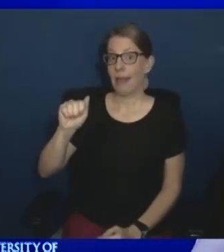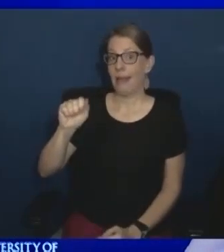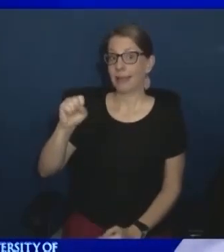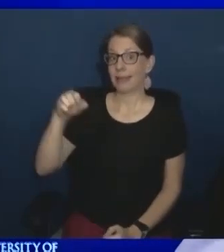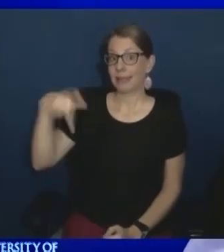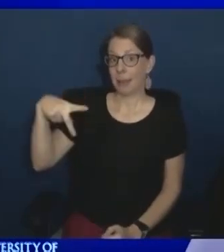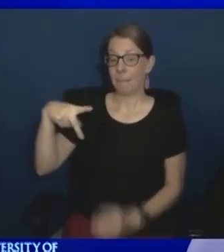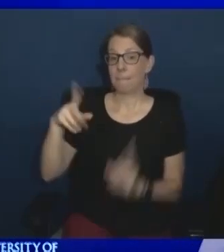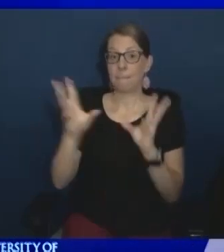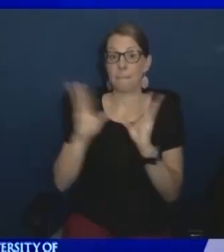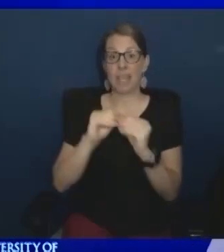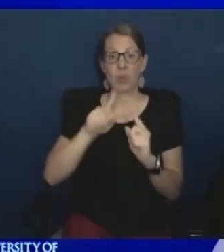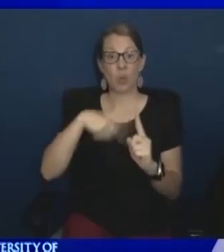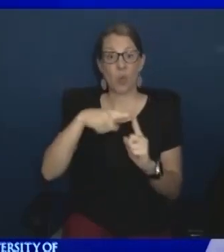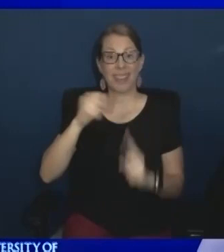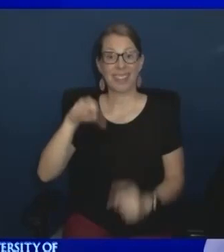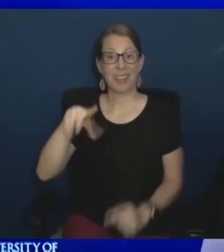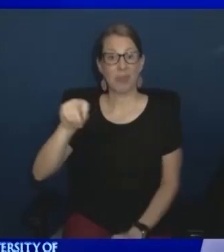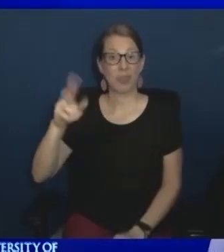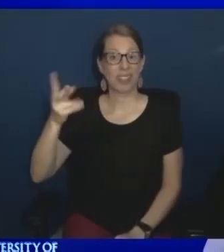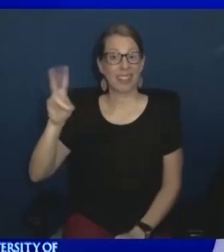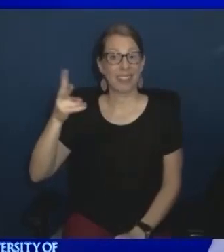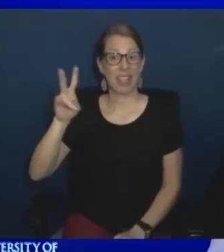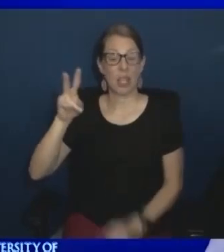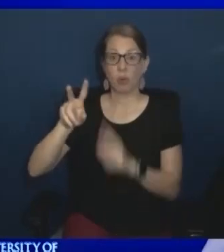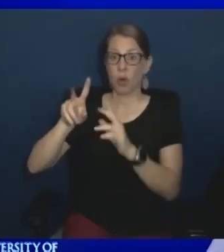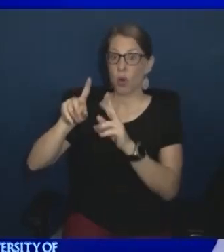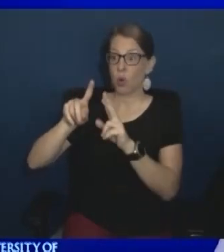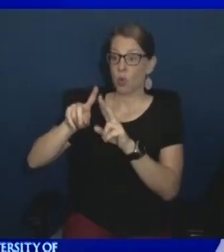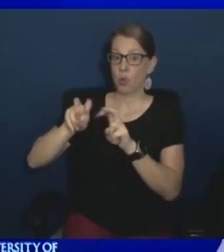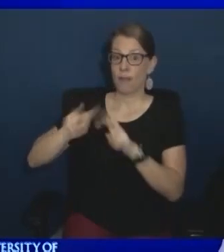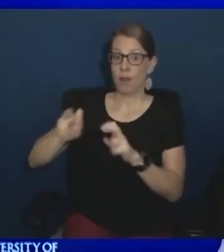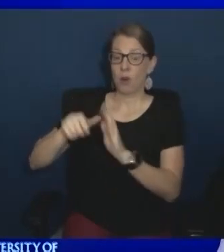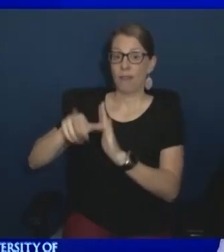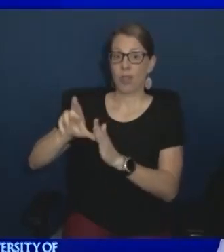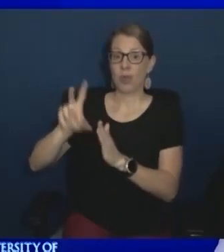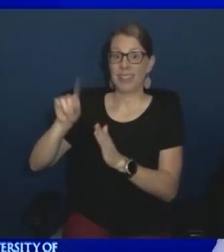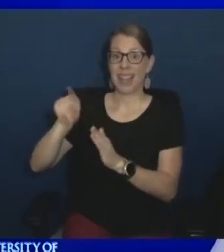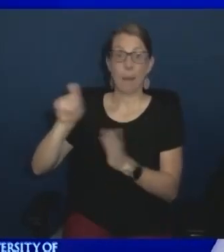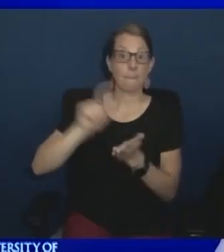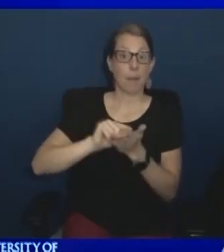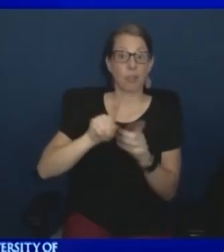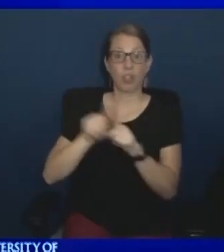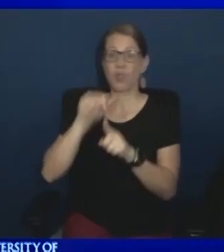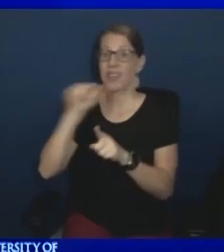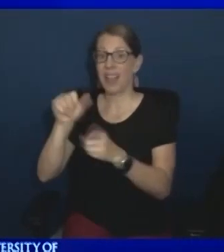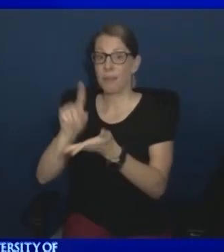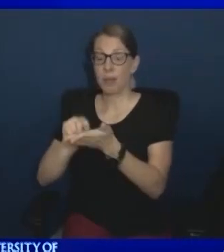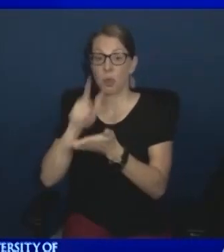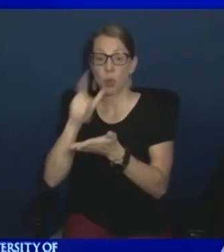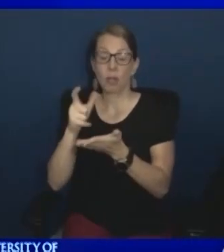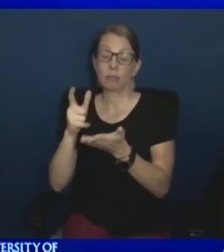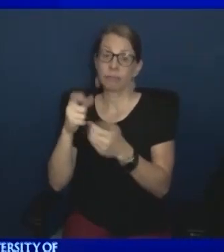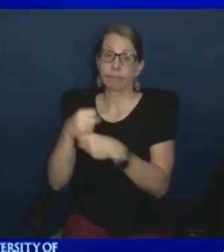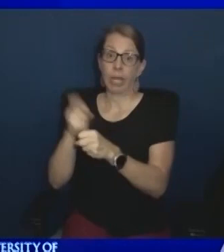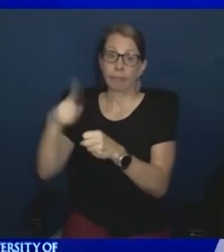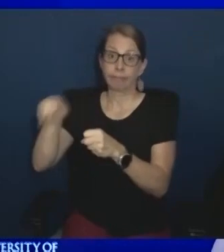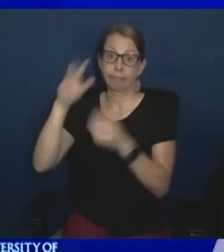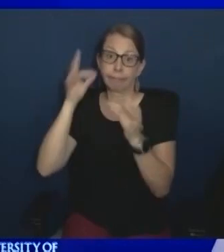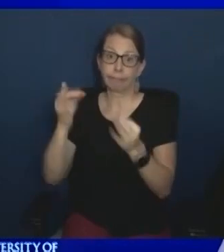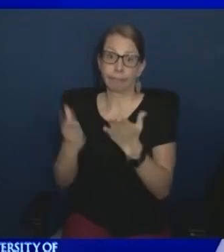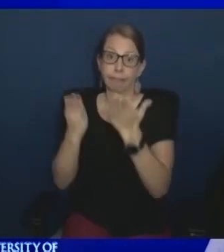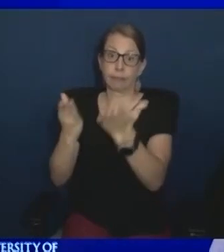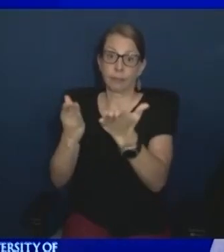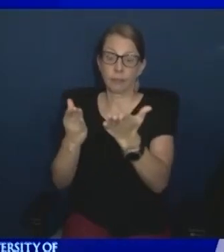17th. They will review all the data, published and unpublished, and then make recommendations. And we will see and understand, do we need